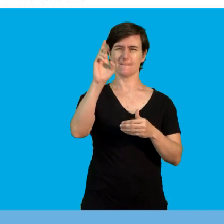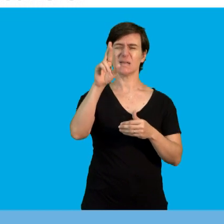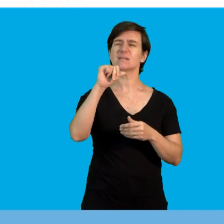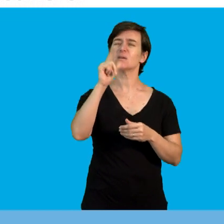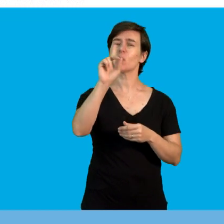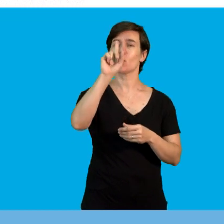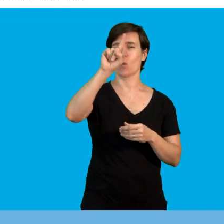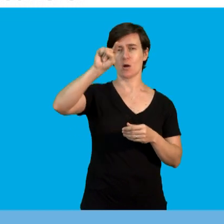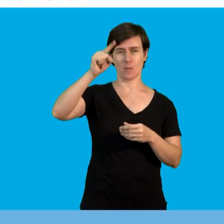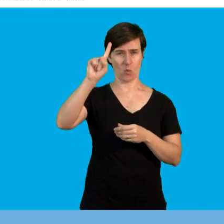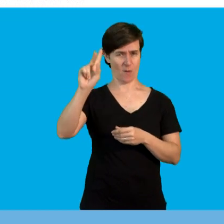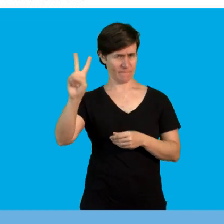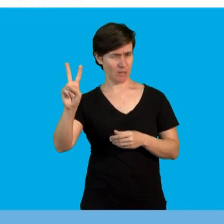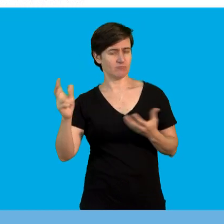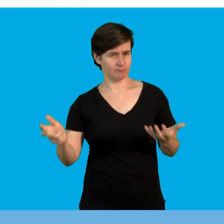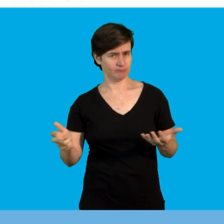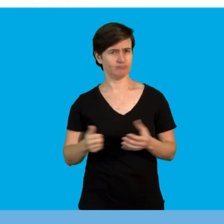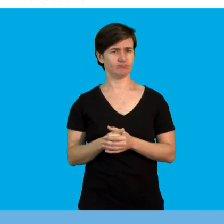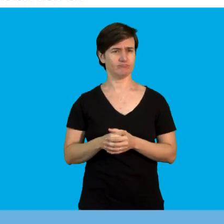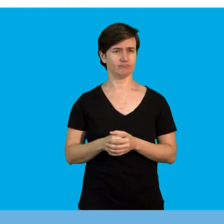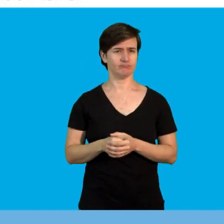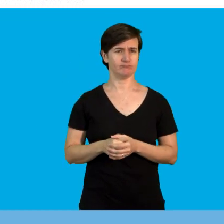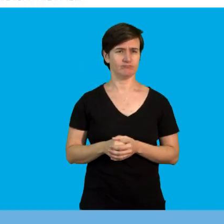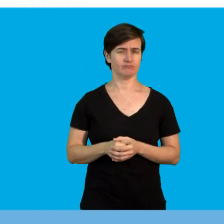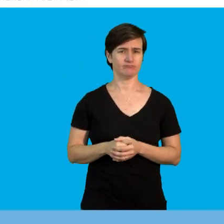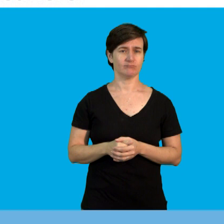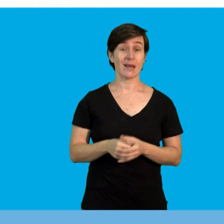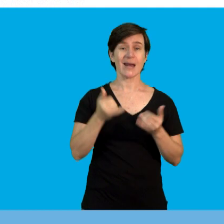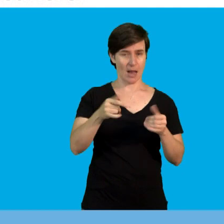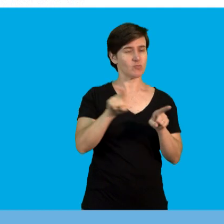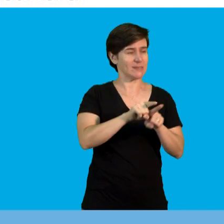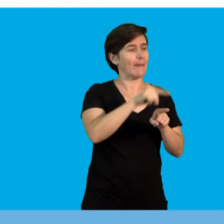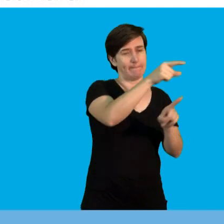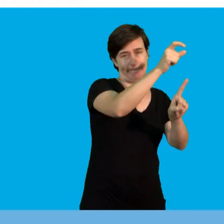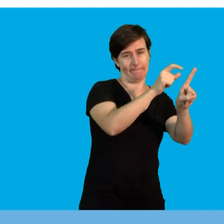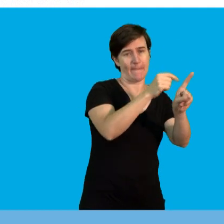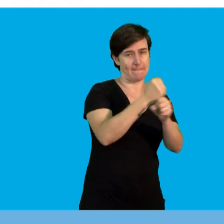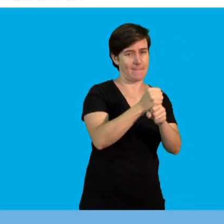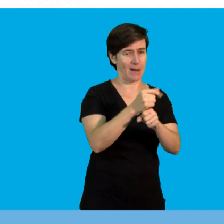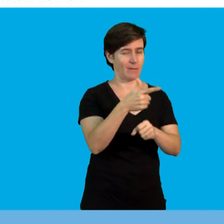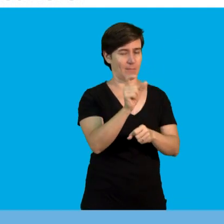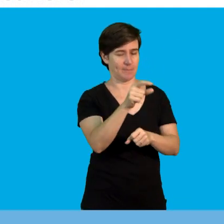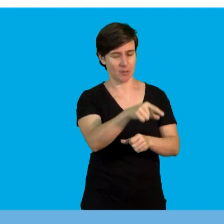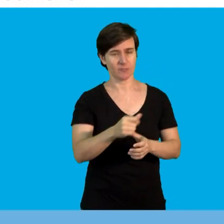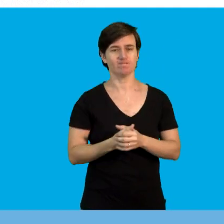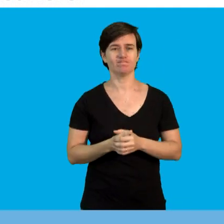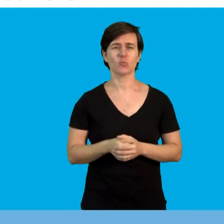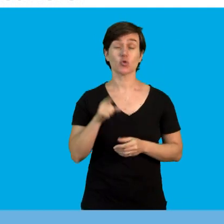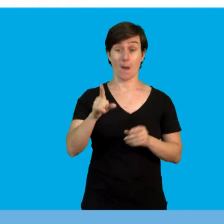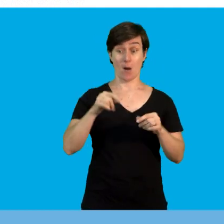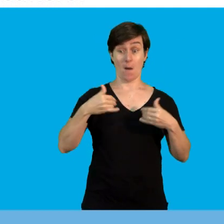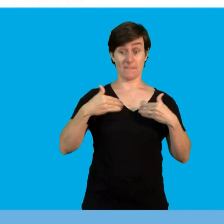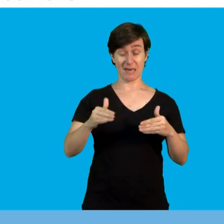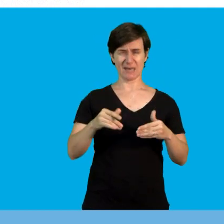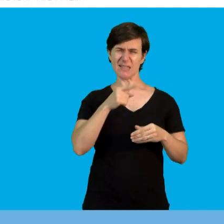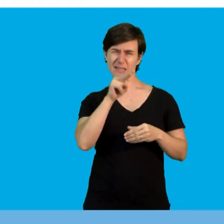V, which is 1,1 volts. Still now referring to Clifford and his electric cell. So initially the voltmeter